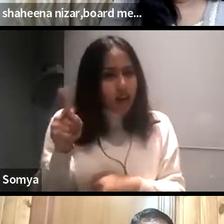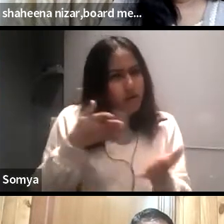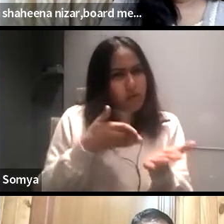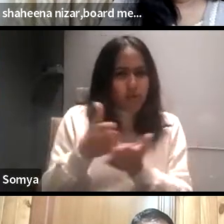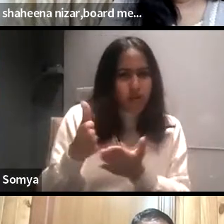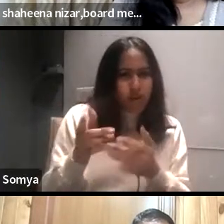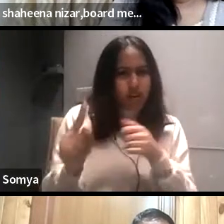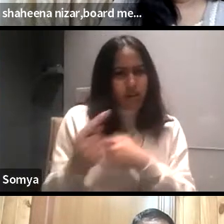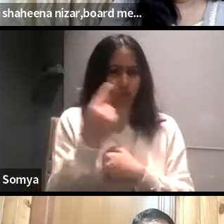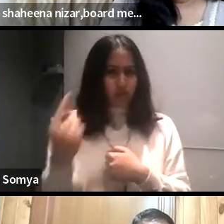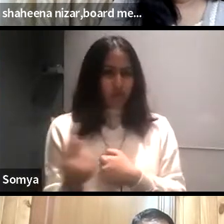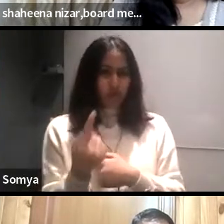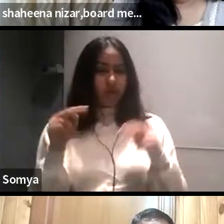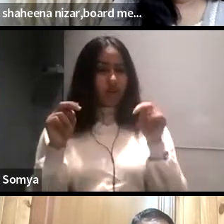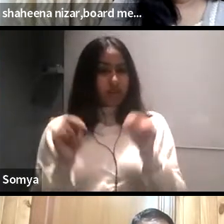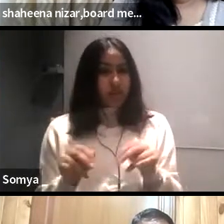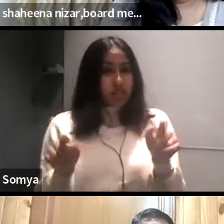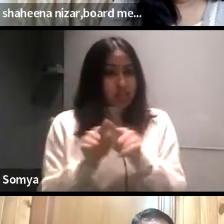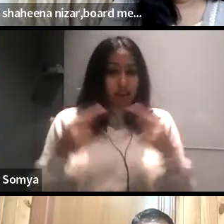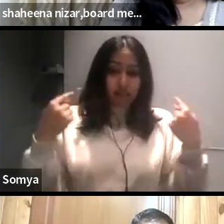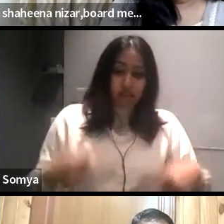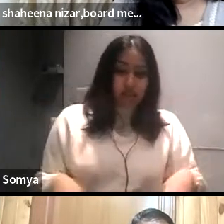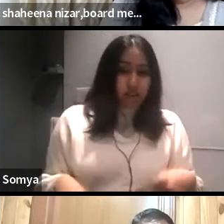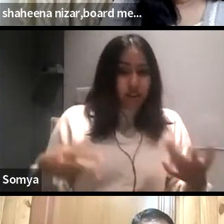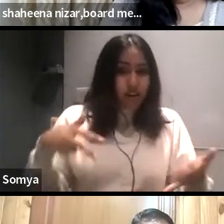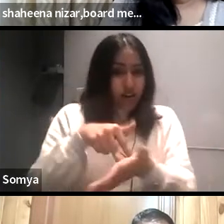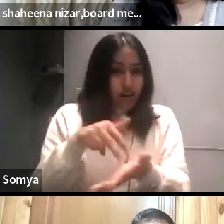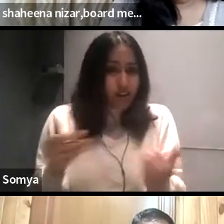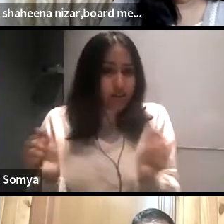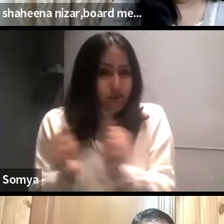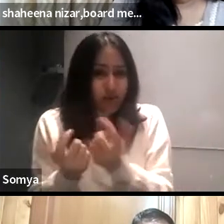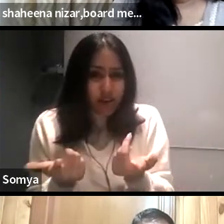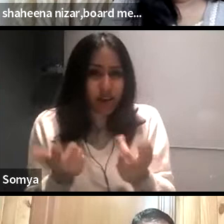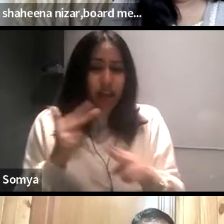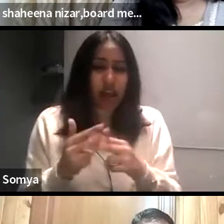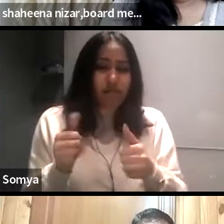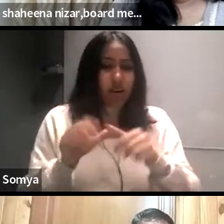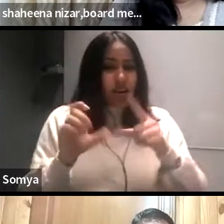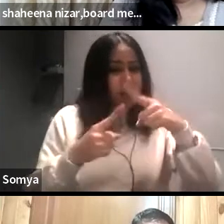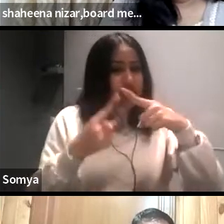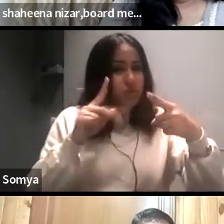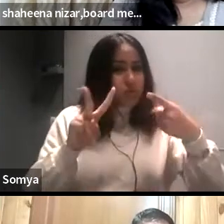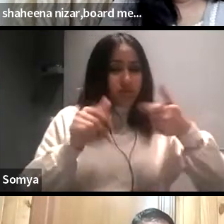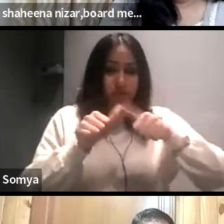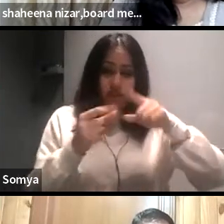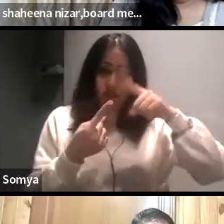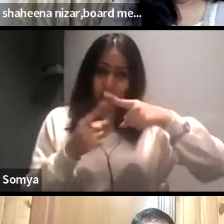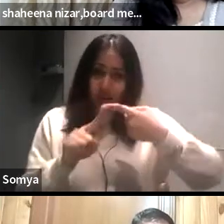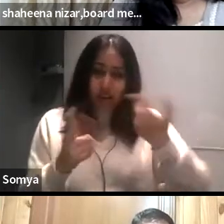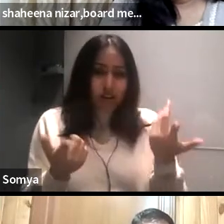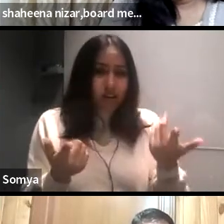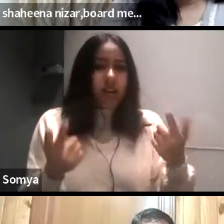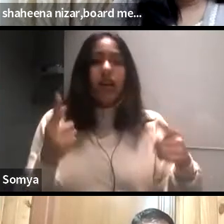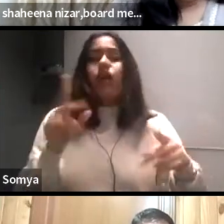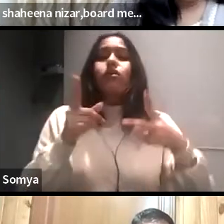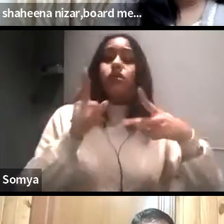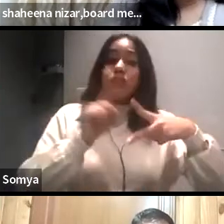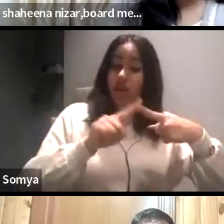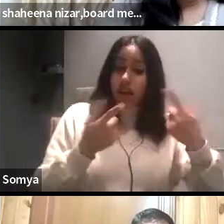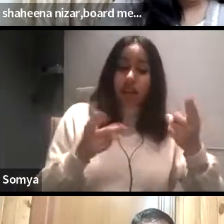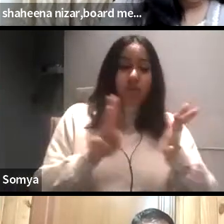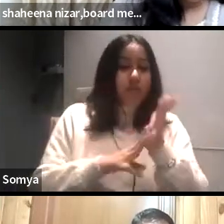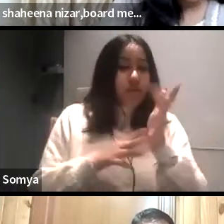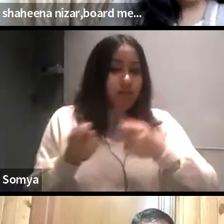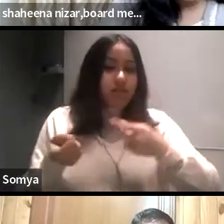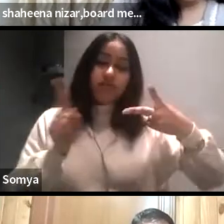it only that we need to be physically there to activate them? So one is the mentoring, second is the technology, and